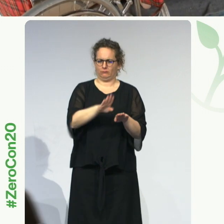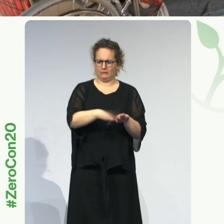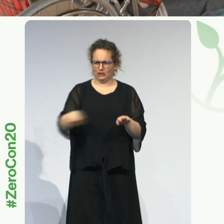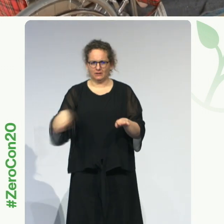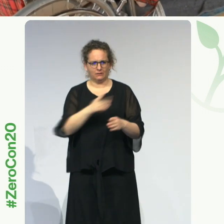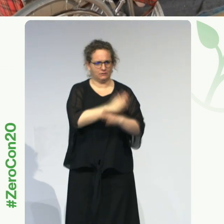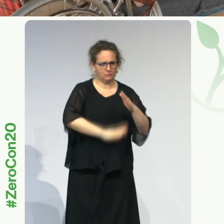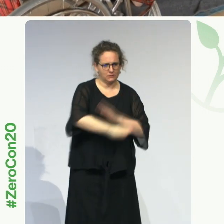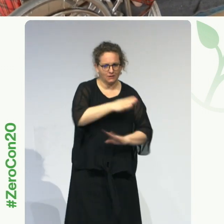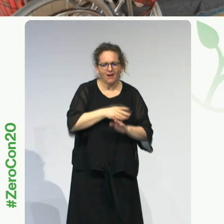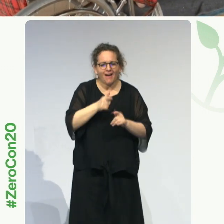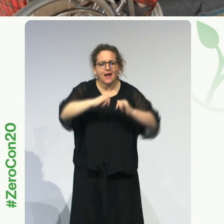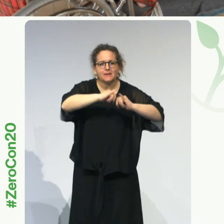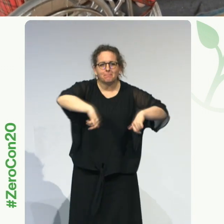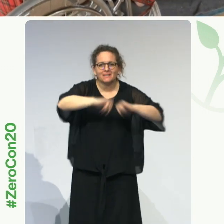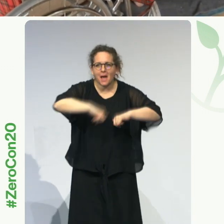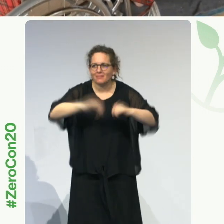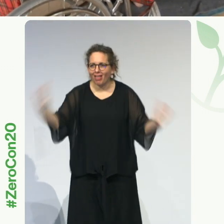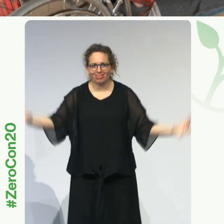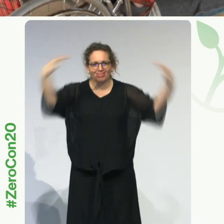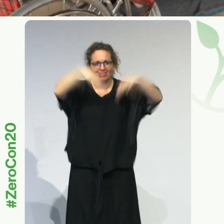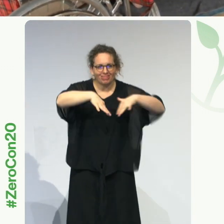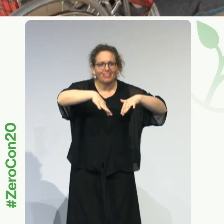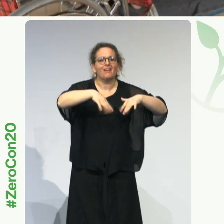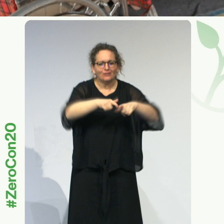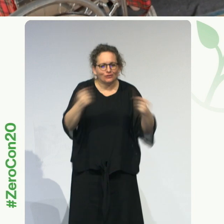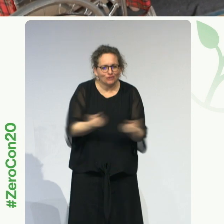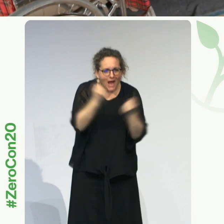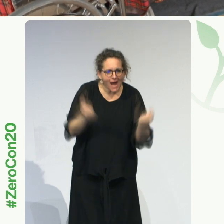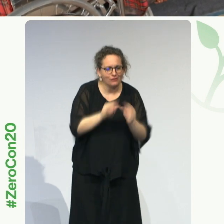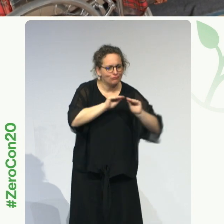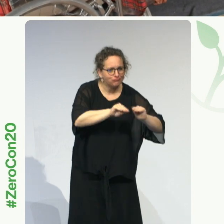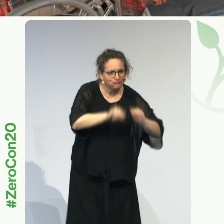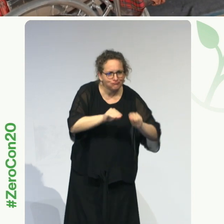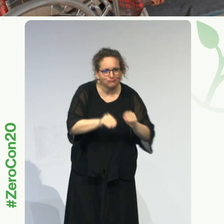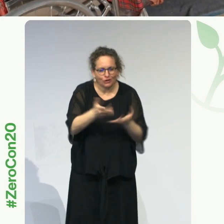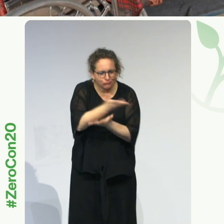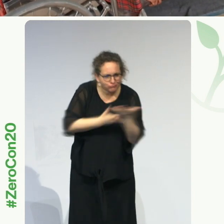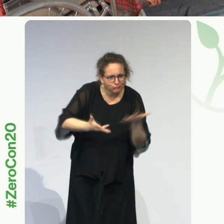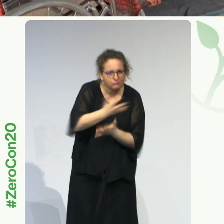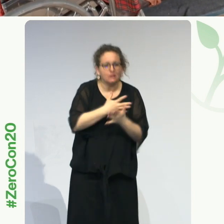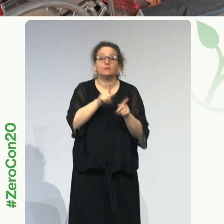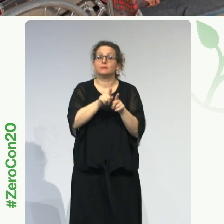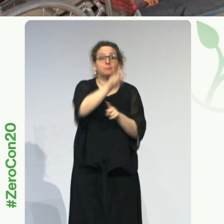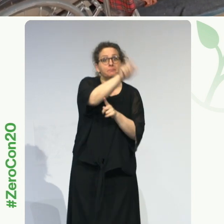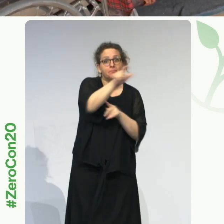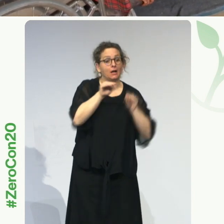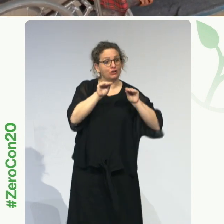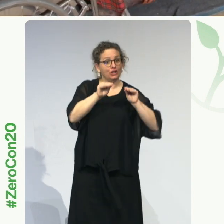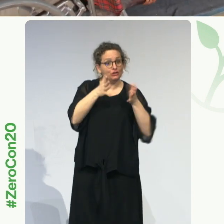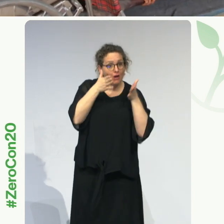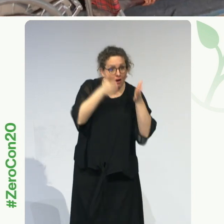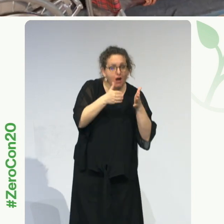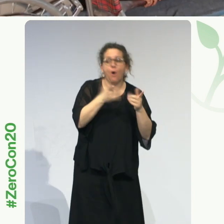for internally displaced persons. It provides training to teachers in the camps, supports children with disabilities and their families,